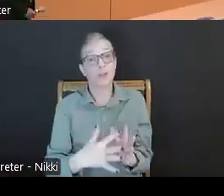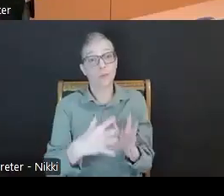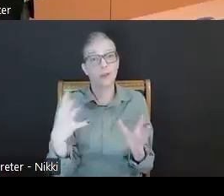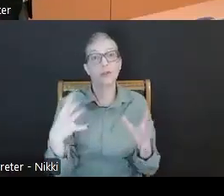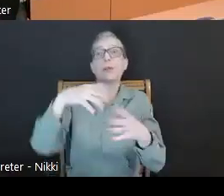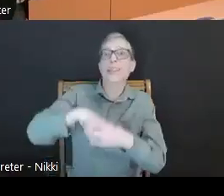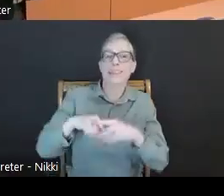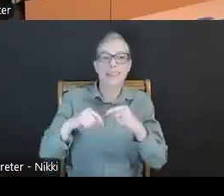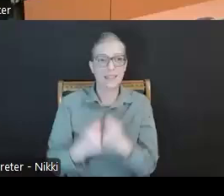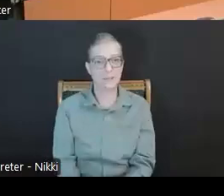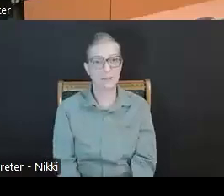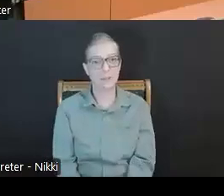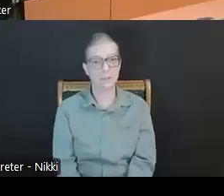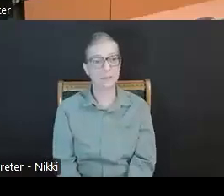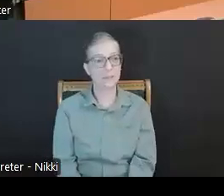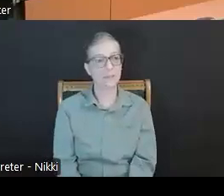Thanks.